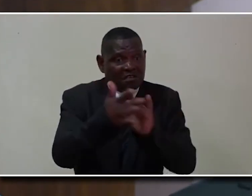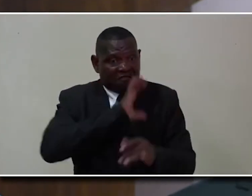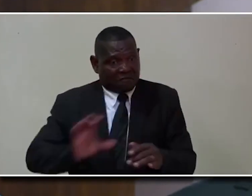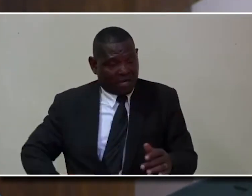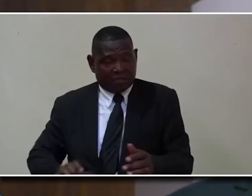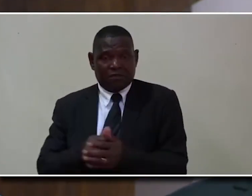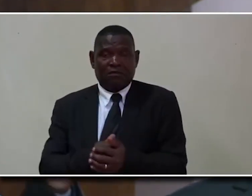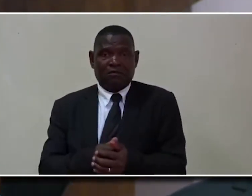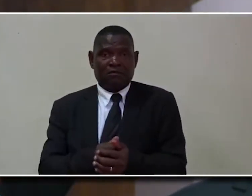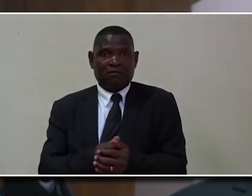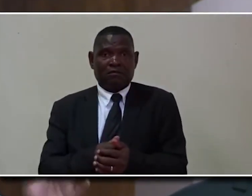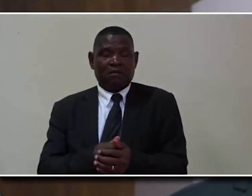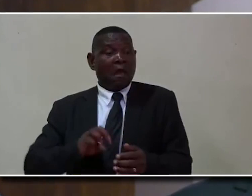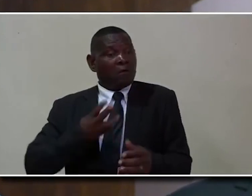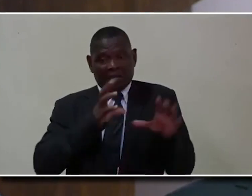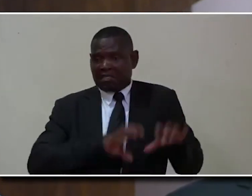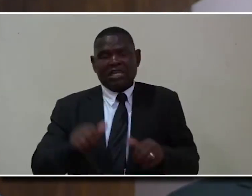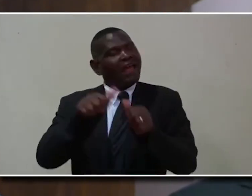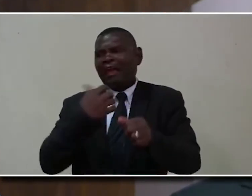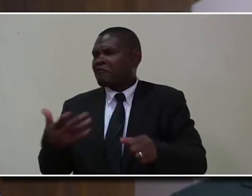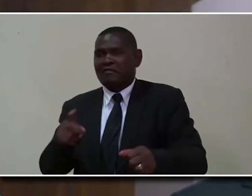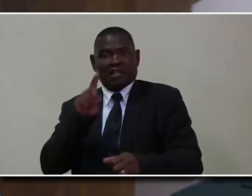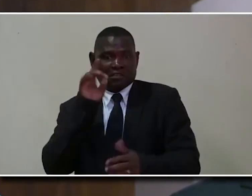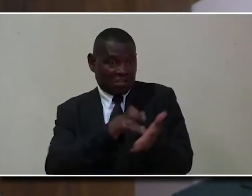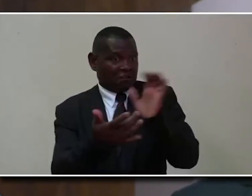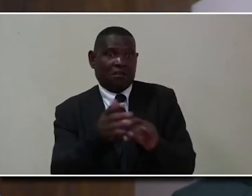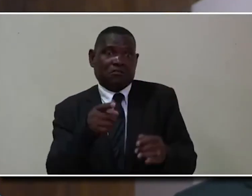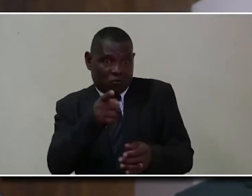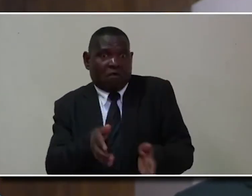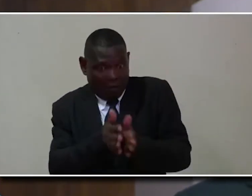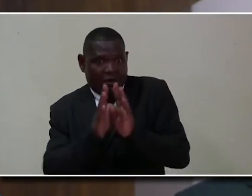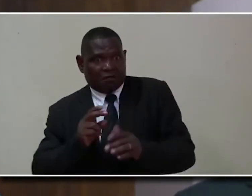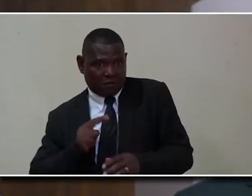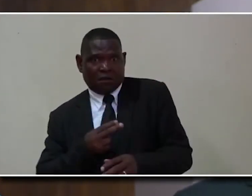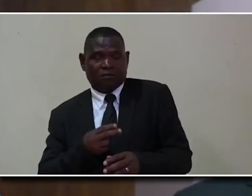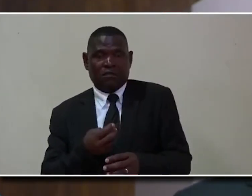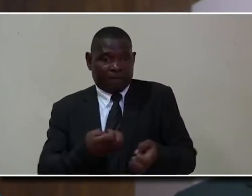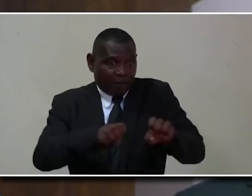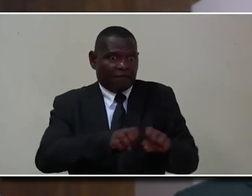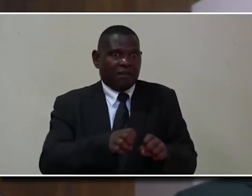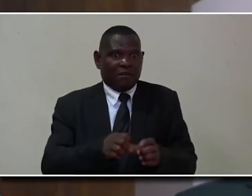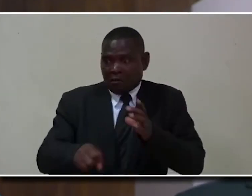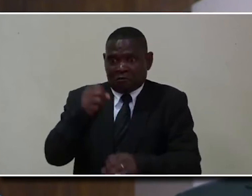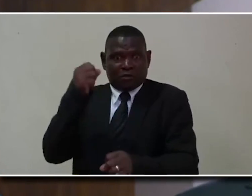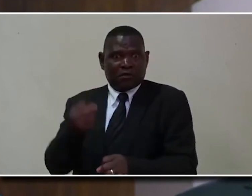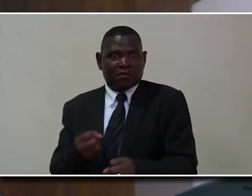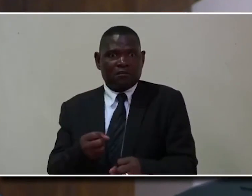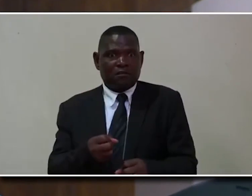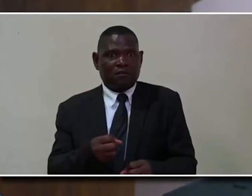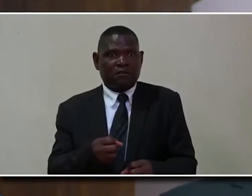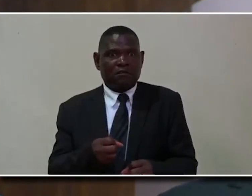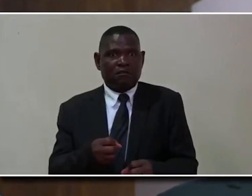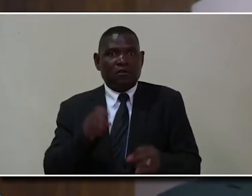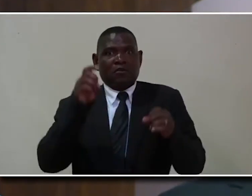we did everything you told us. And even the spirits, the demons were subject to